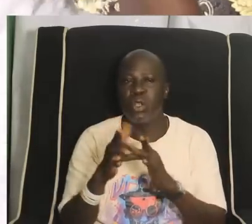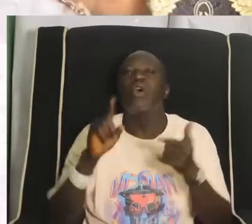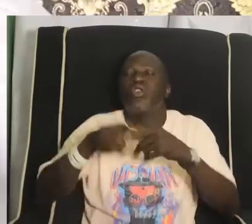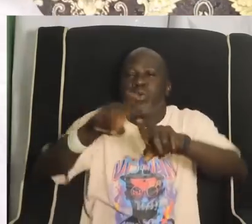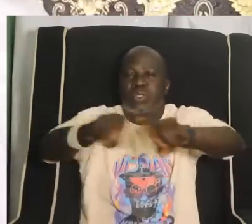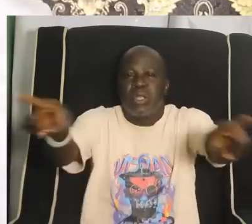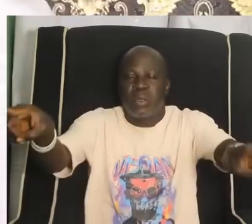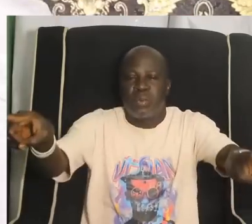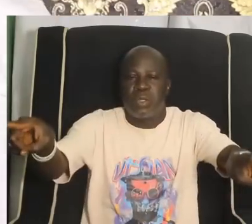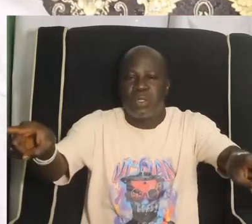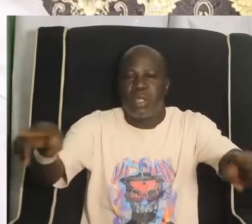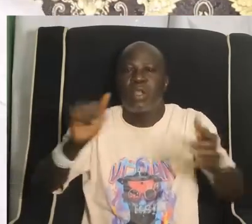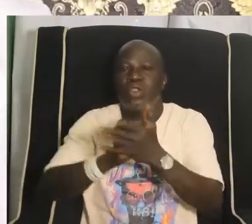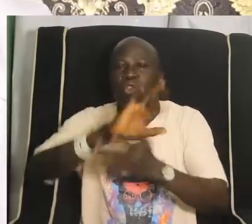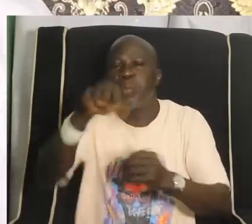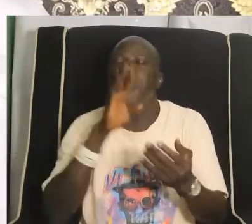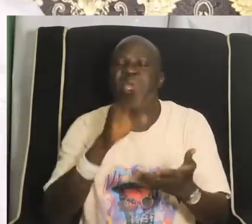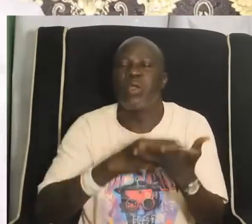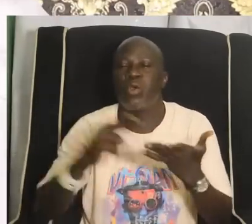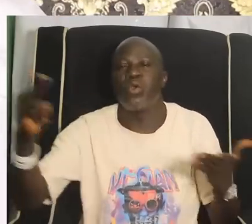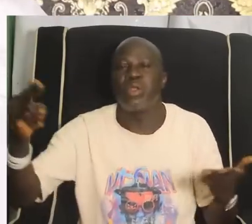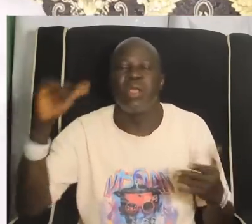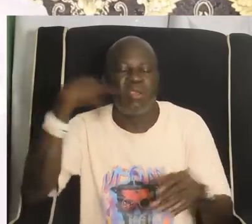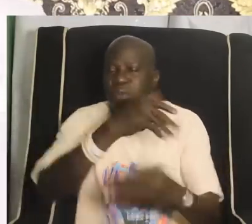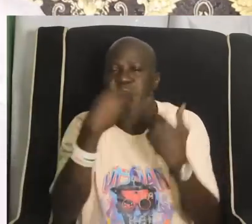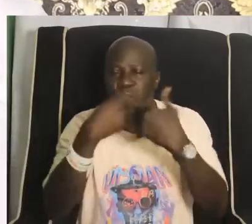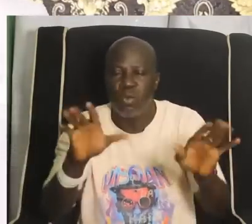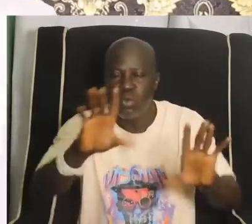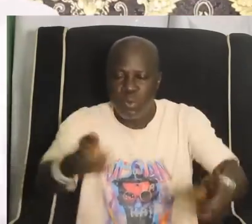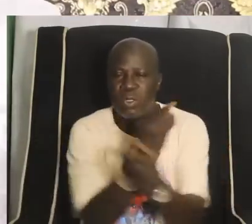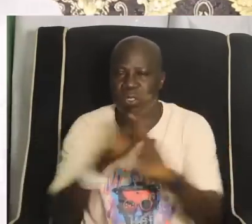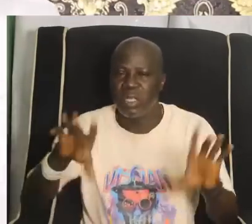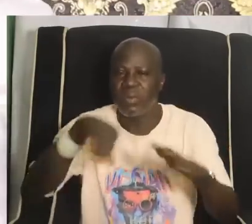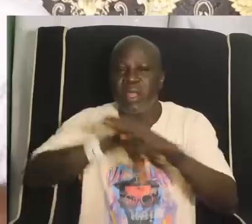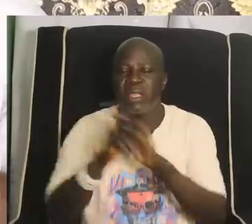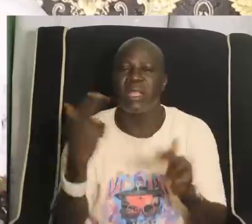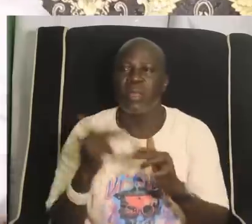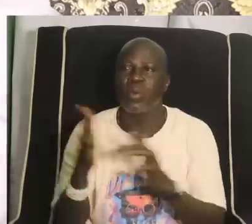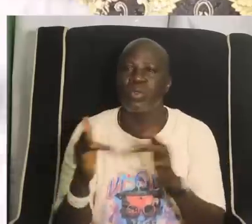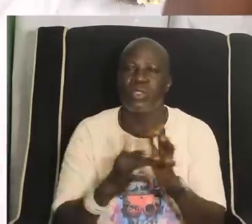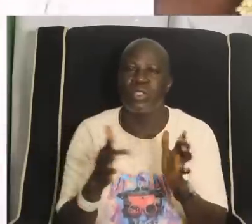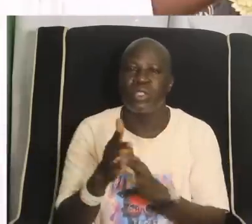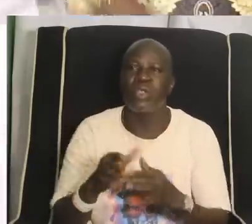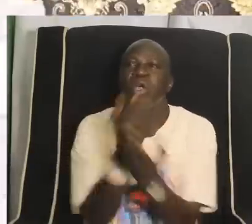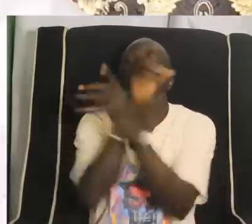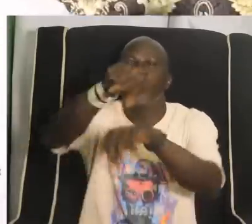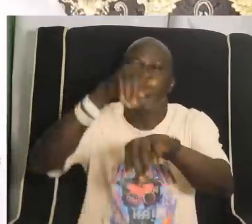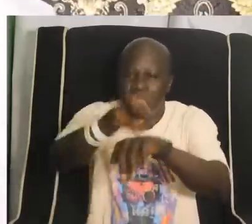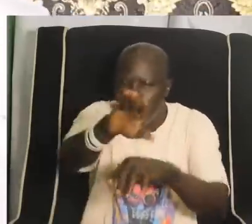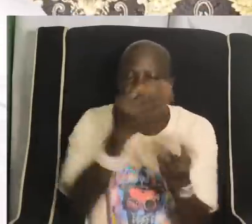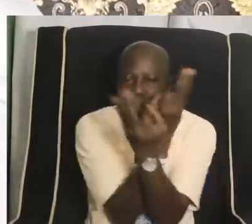yes, the one that I'm set aside. That is only. Wait, to see that. For your deliverance. Lord, yes. In the name of Jesus. To a sila.